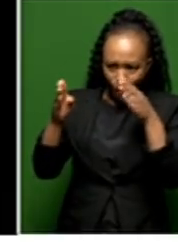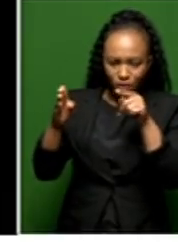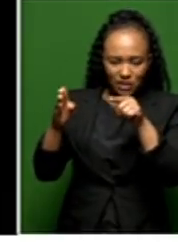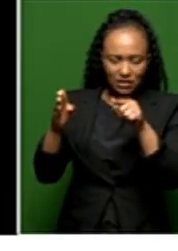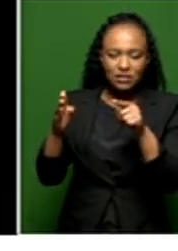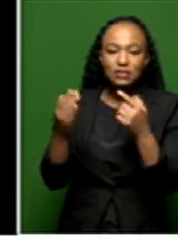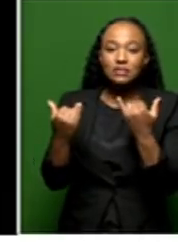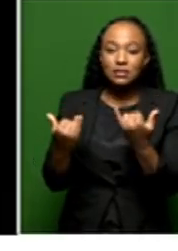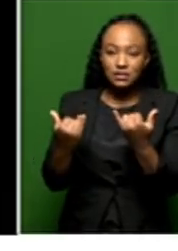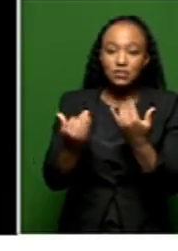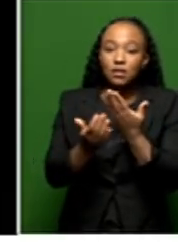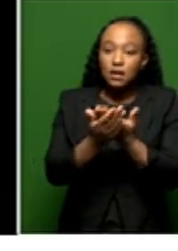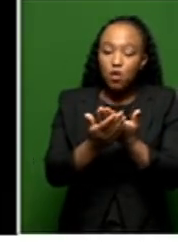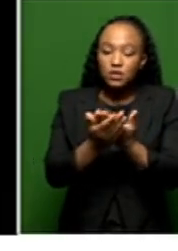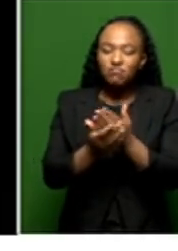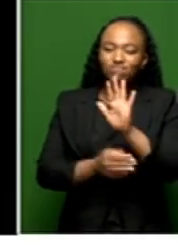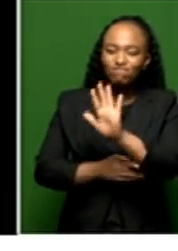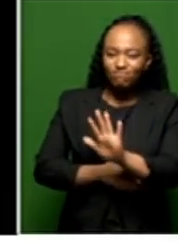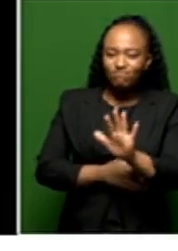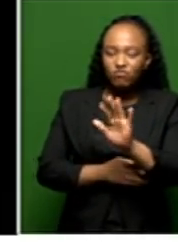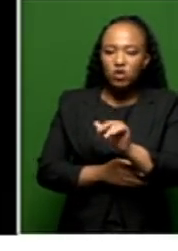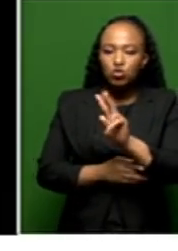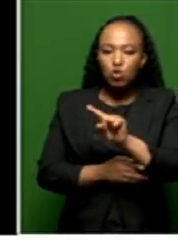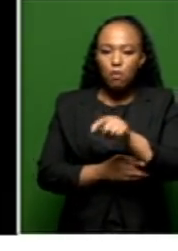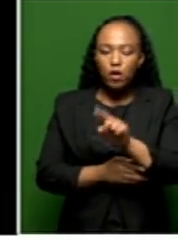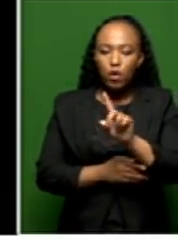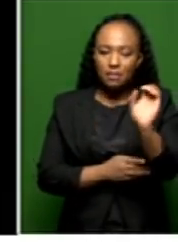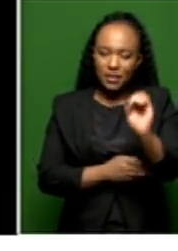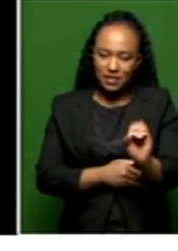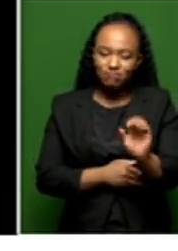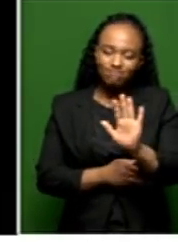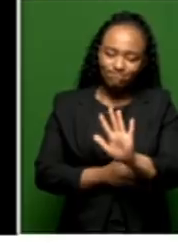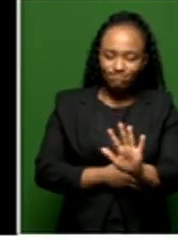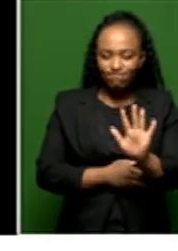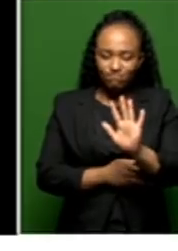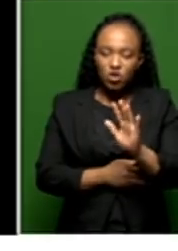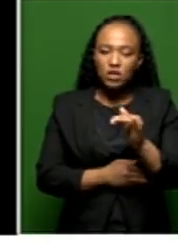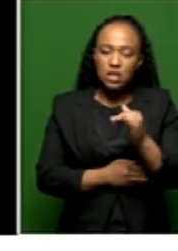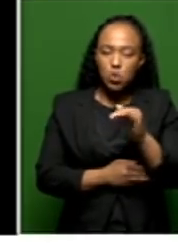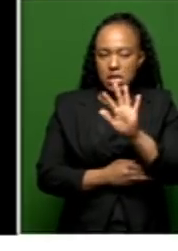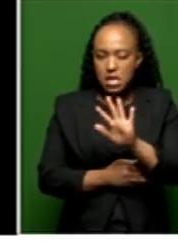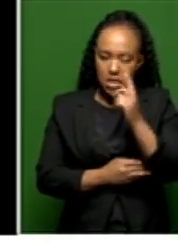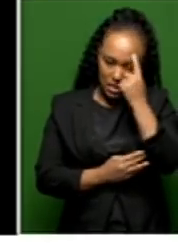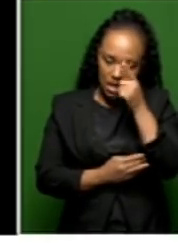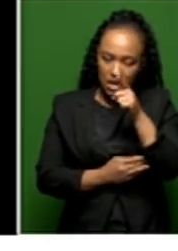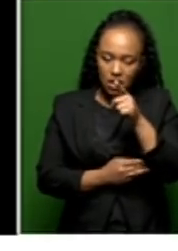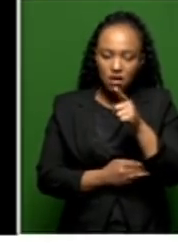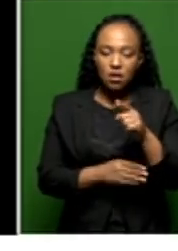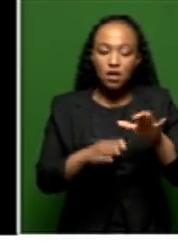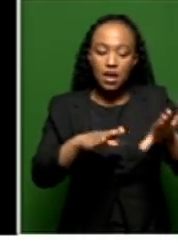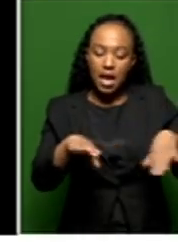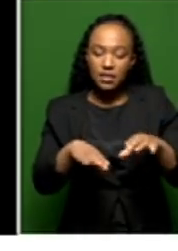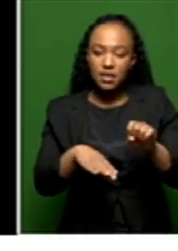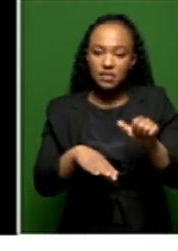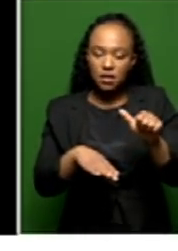are projecting that they would end up around 2.1%. I must say for Action SA, we could expect